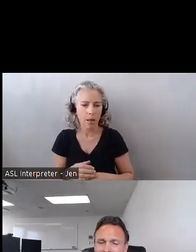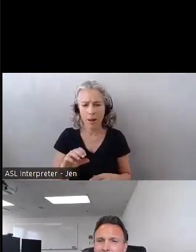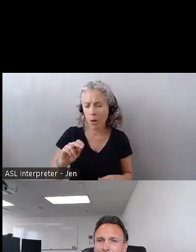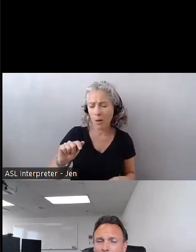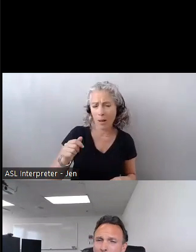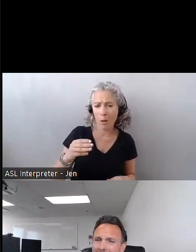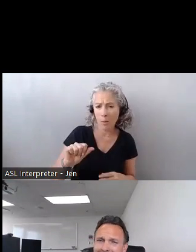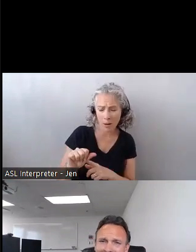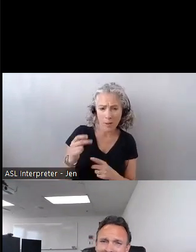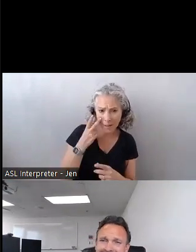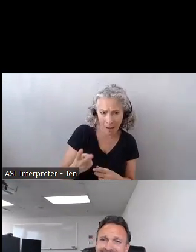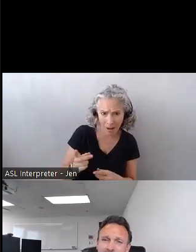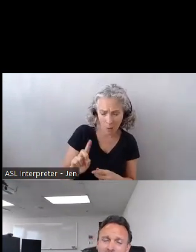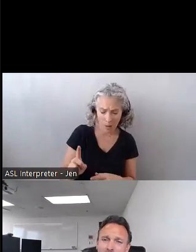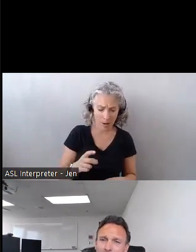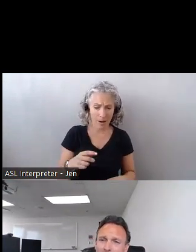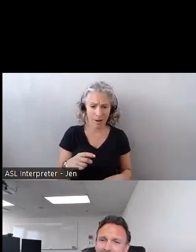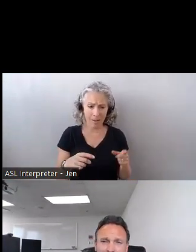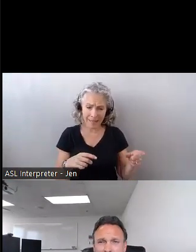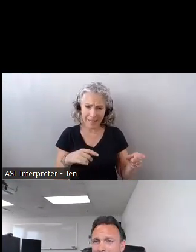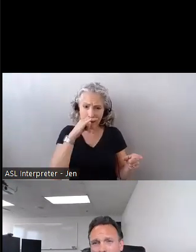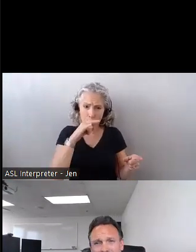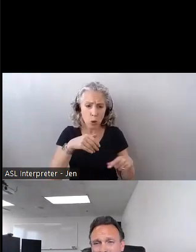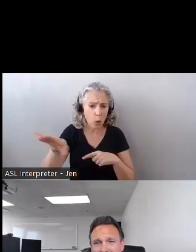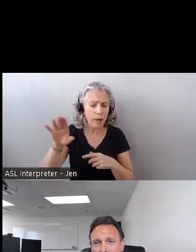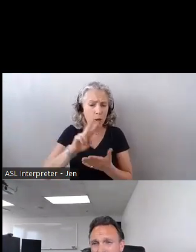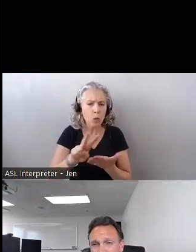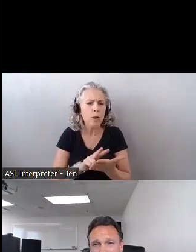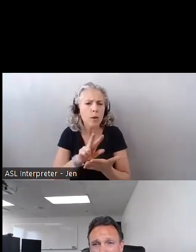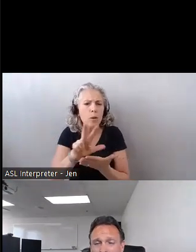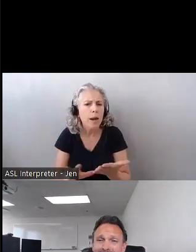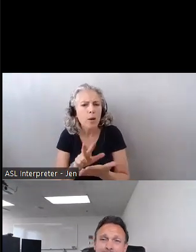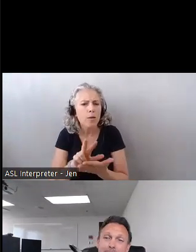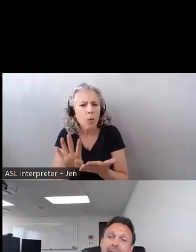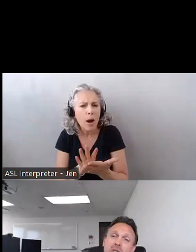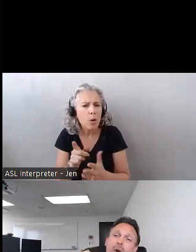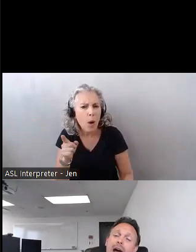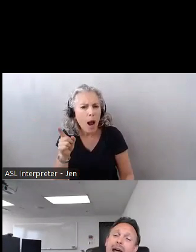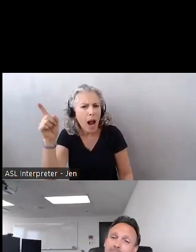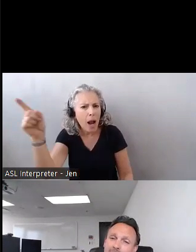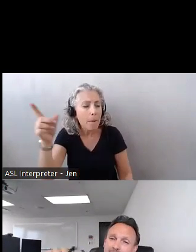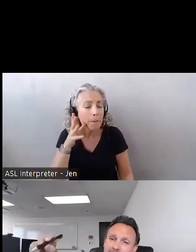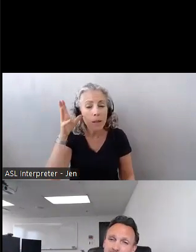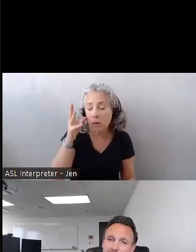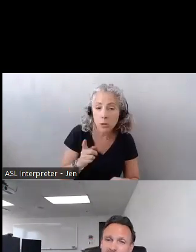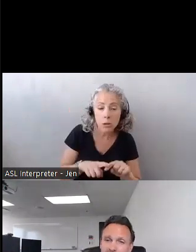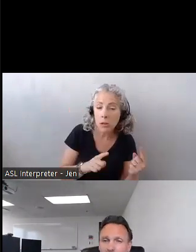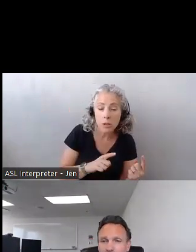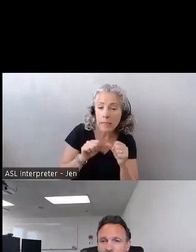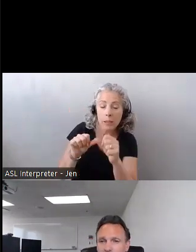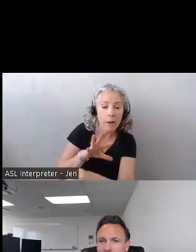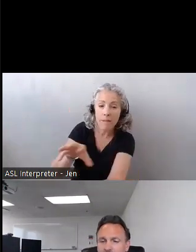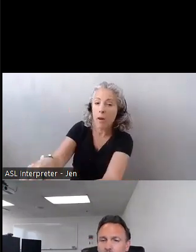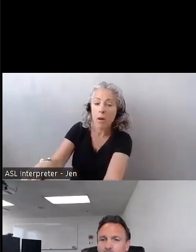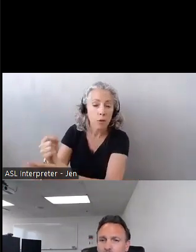especially where we were at, these kids were going away 2 hours, 3 hours, 4 hours away. The parents were not able to continue to be involved in